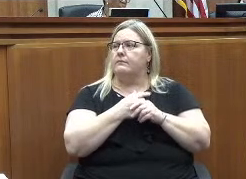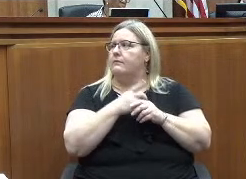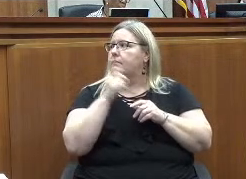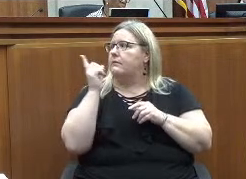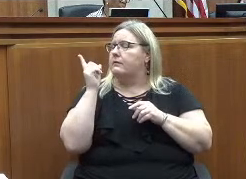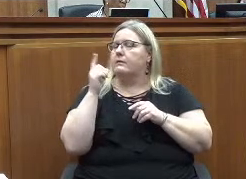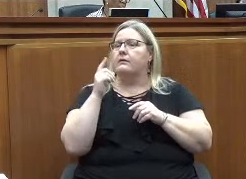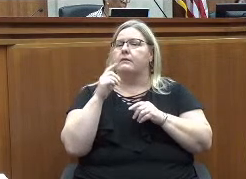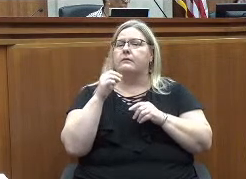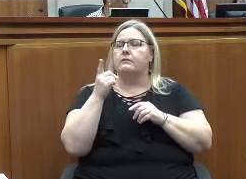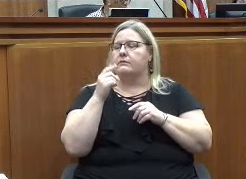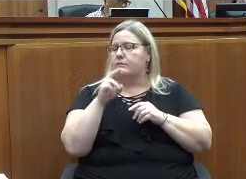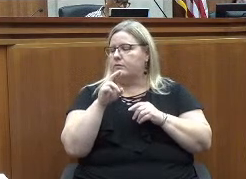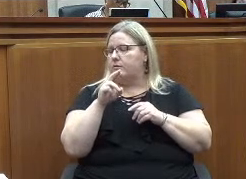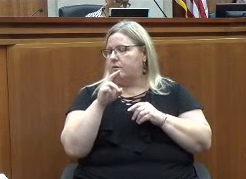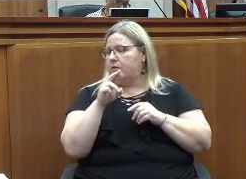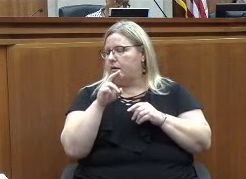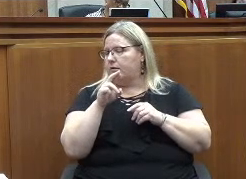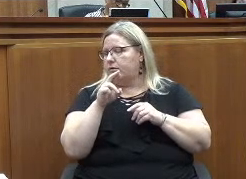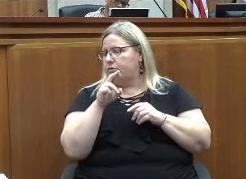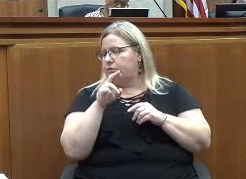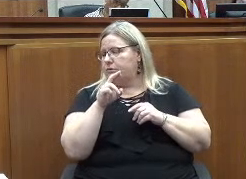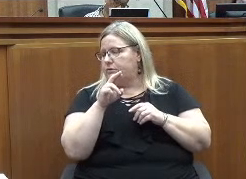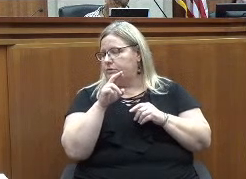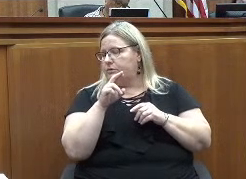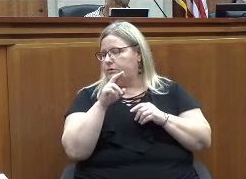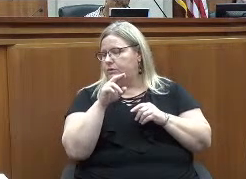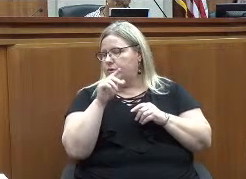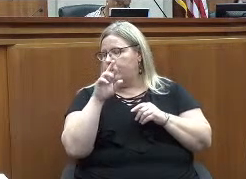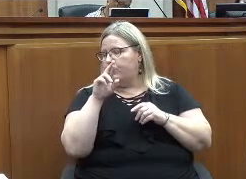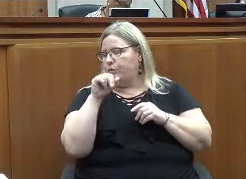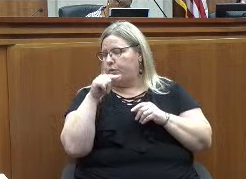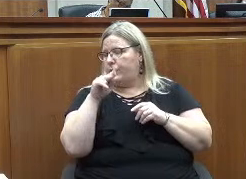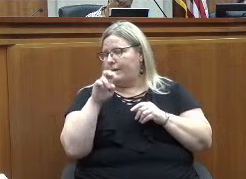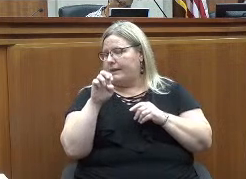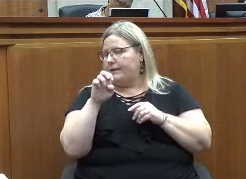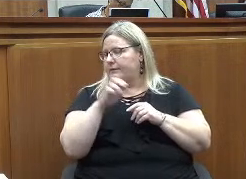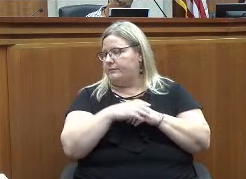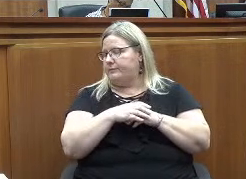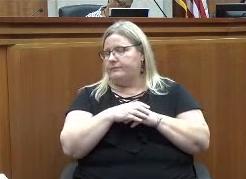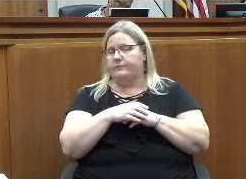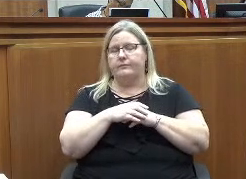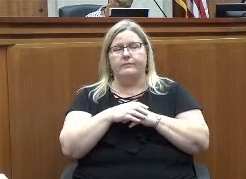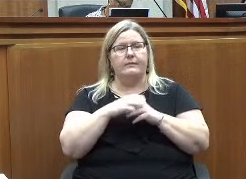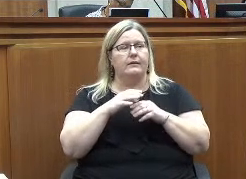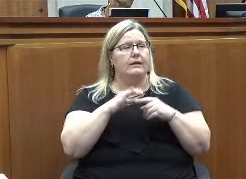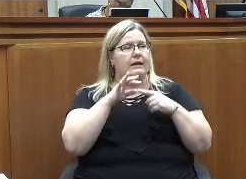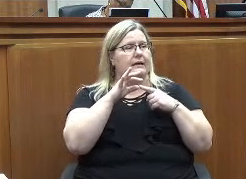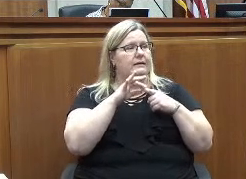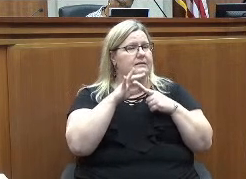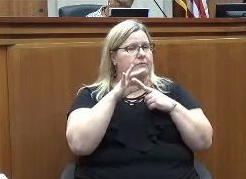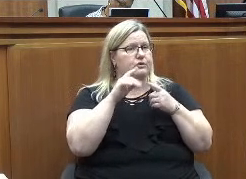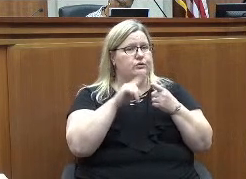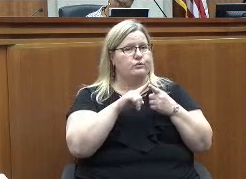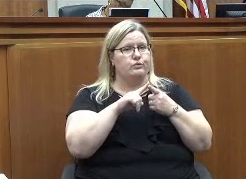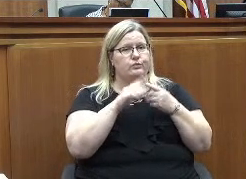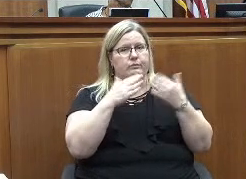Okay, Dr. Bopey, got a second. Is there any exceptions to the motion? Mr. Miller?